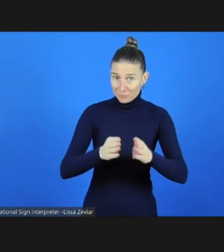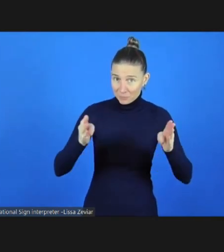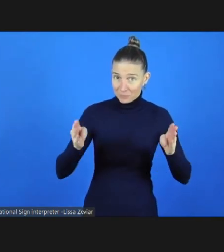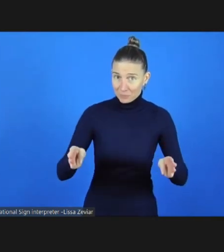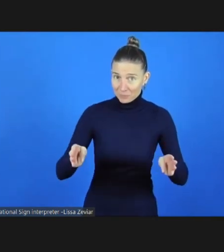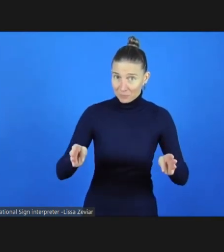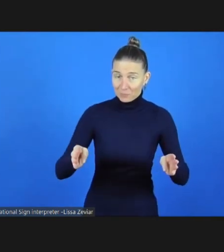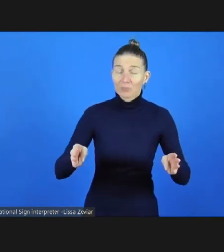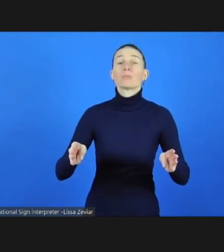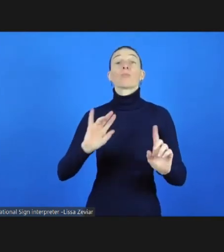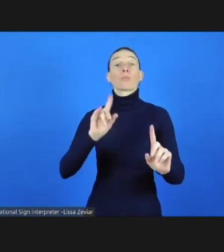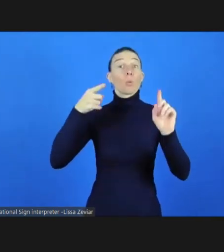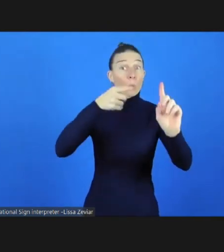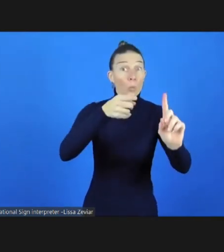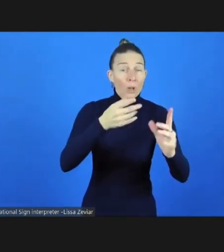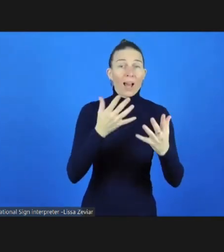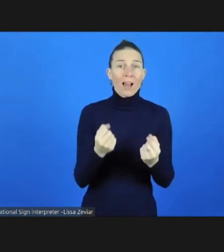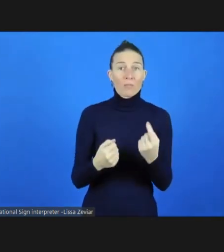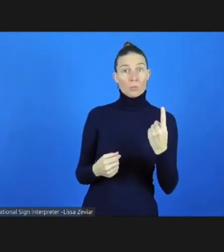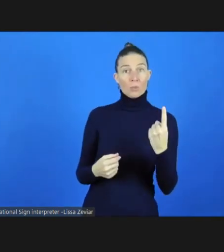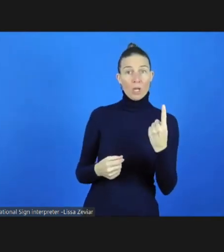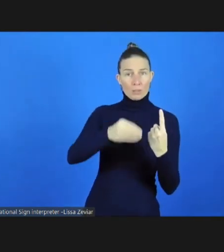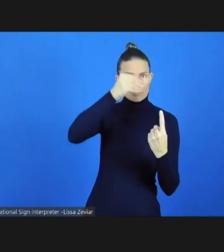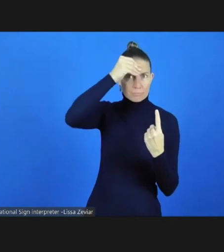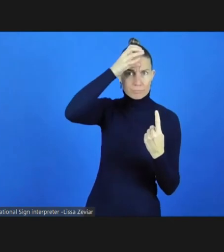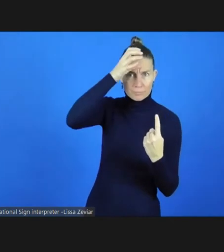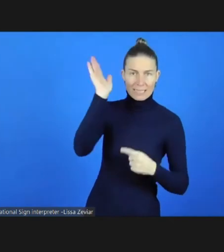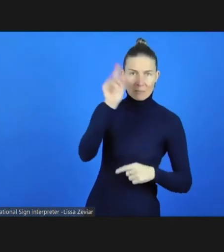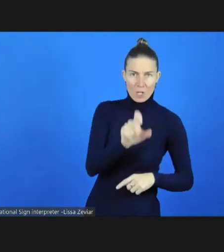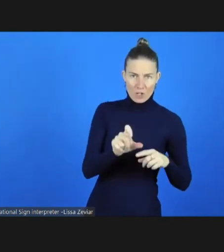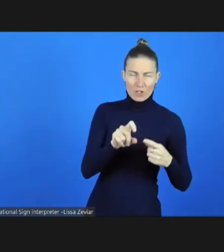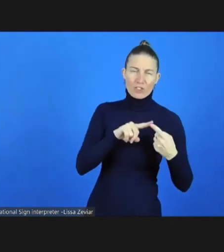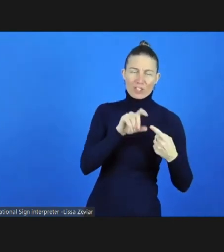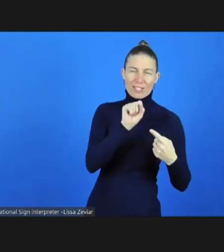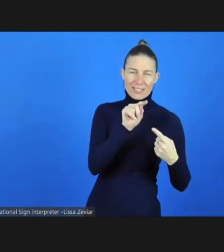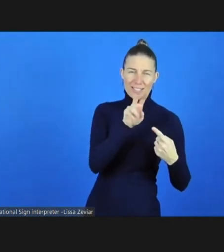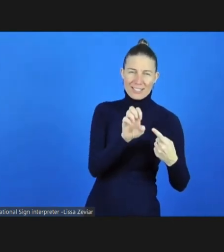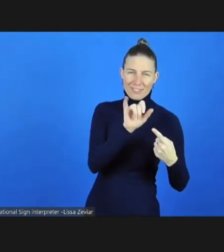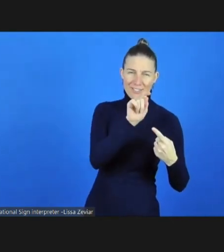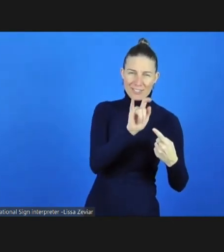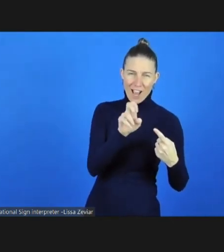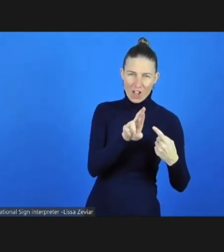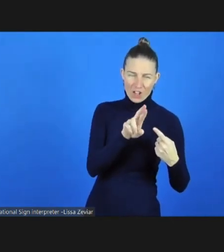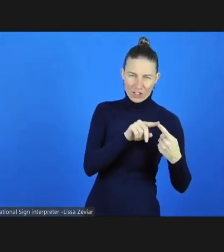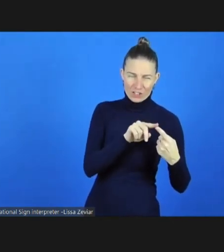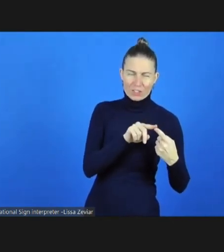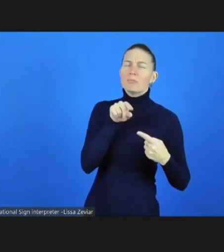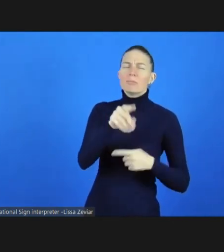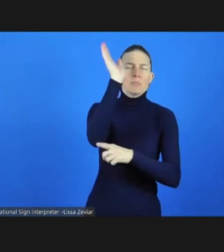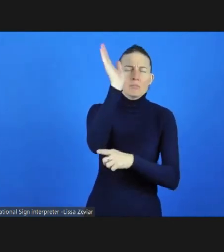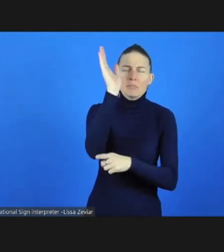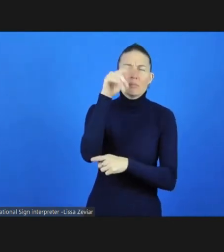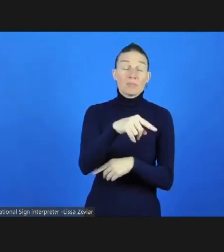we have one expert speaker, and in this case, it will be Steve Tyler, who will present on why technology